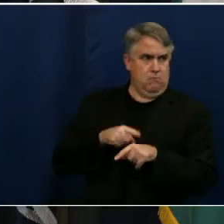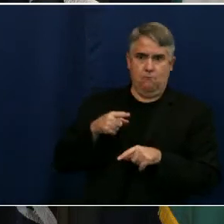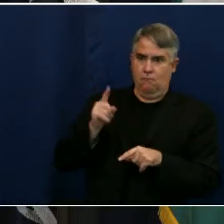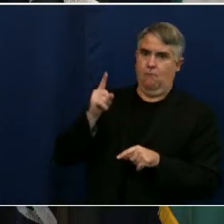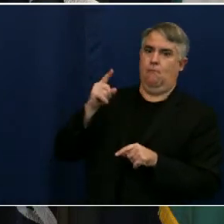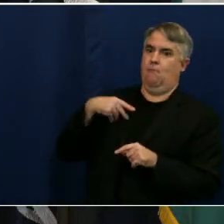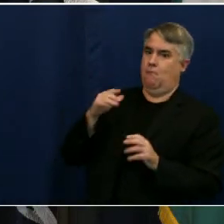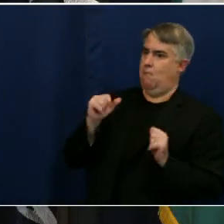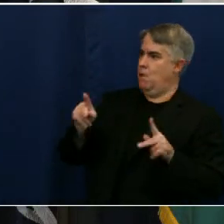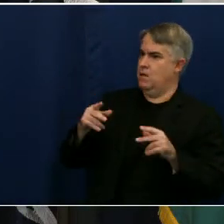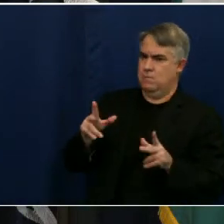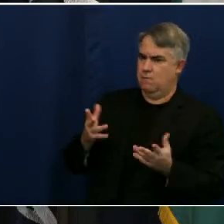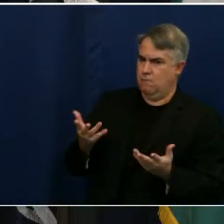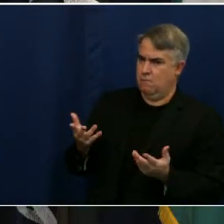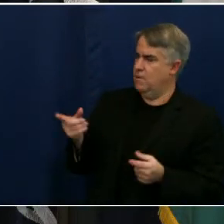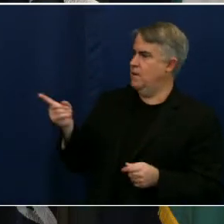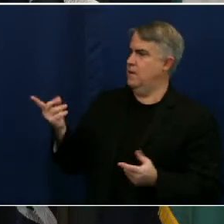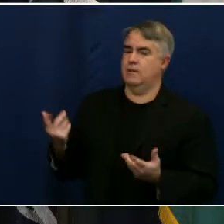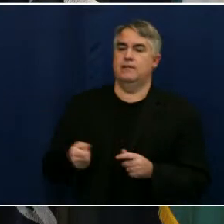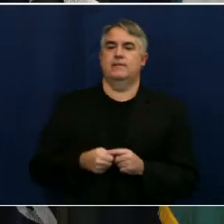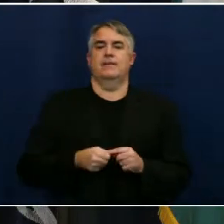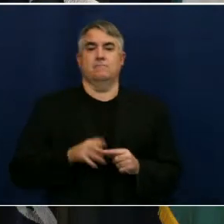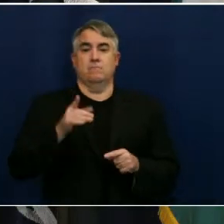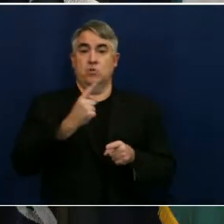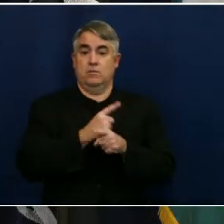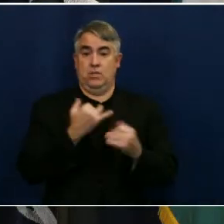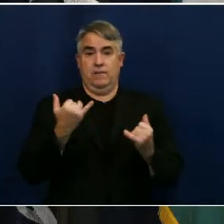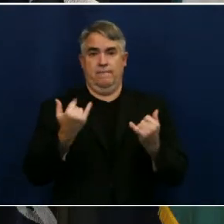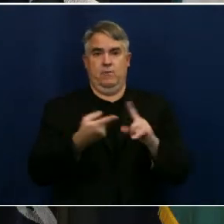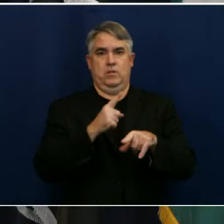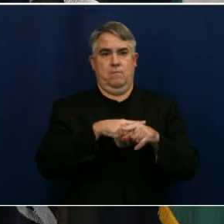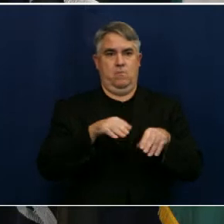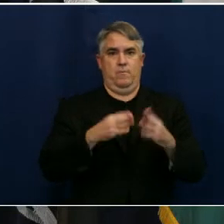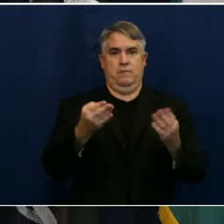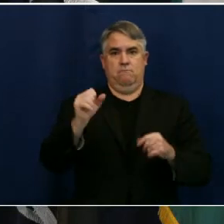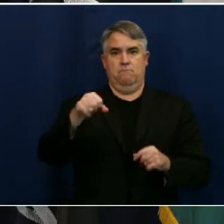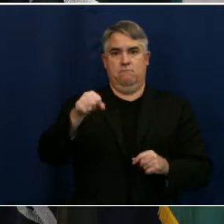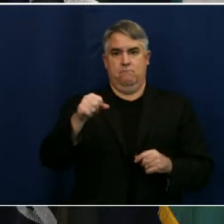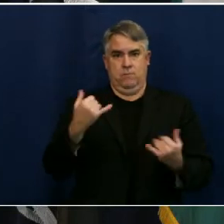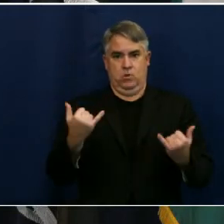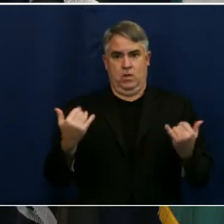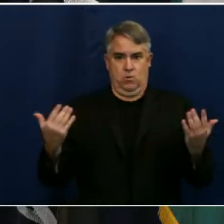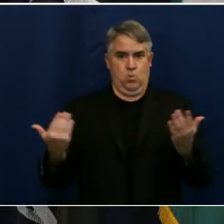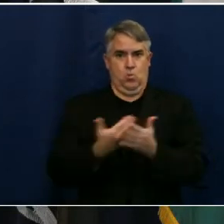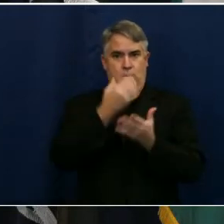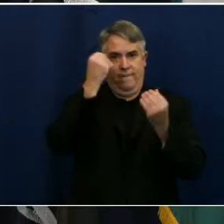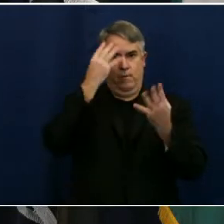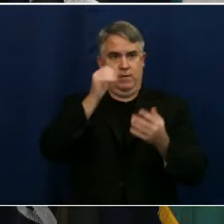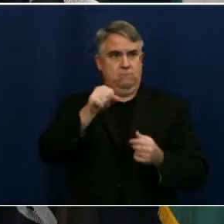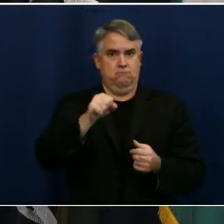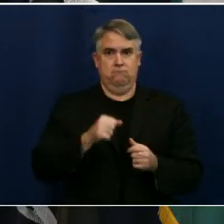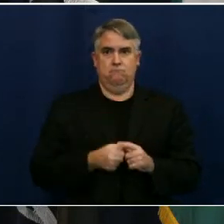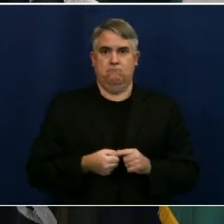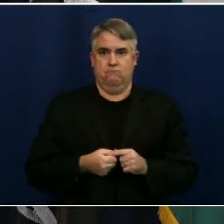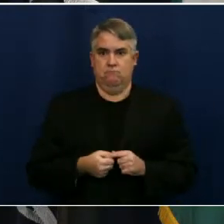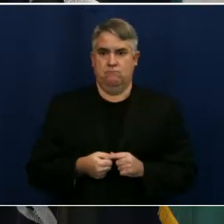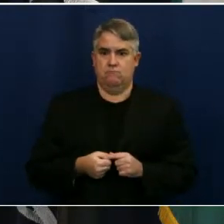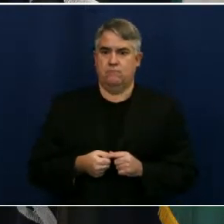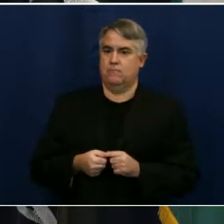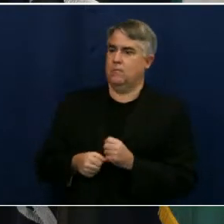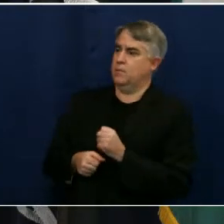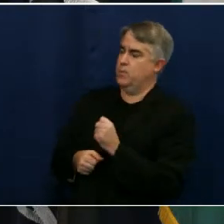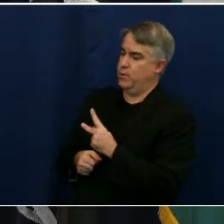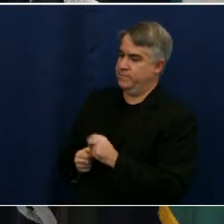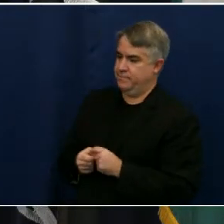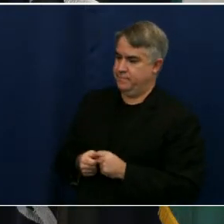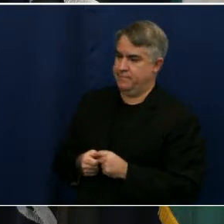Yeah, your memory is correct. That guidance just came out. So it is new guidance. And then thank you.